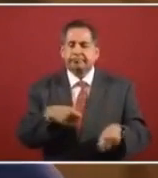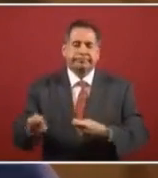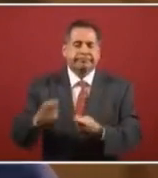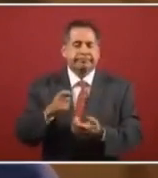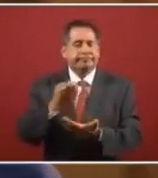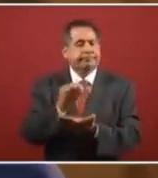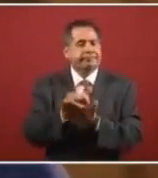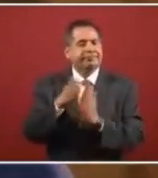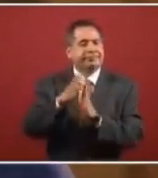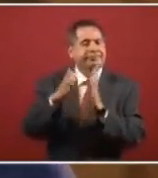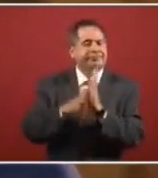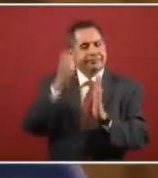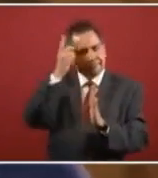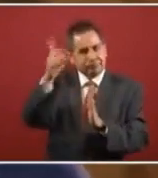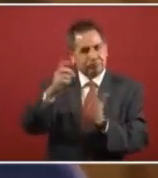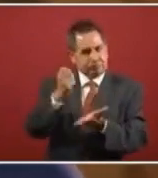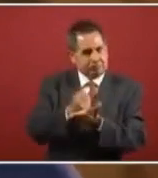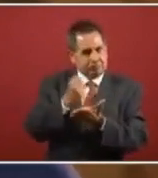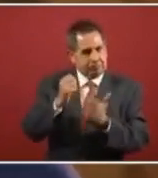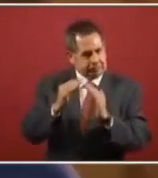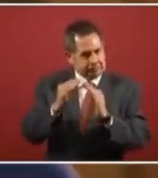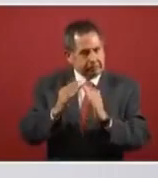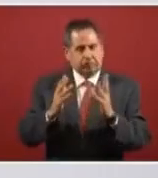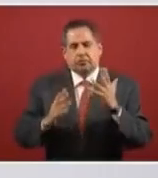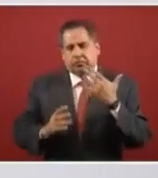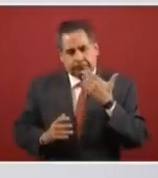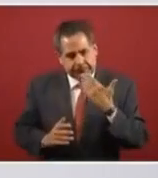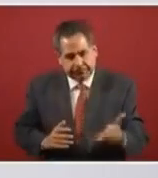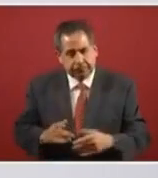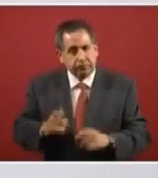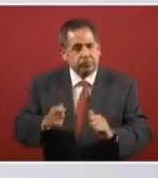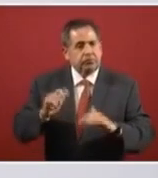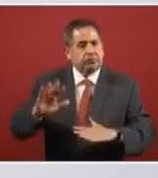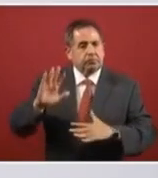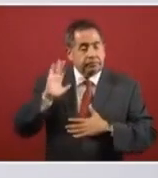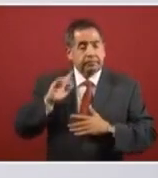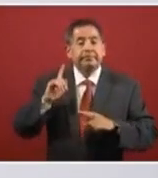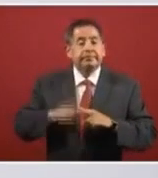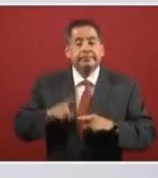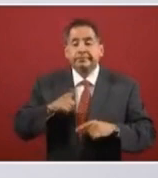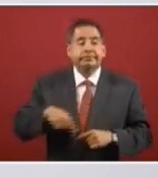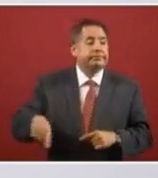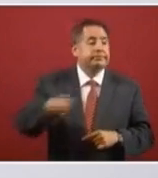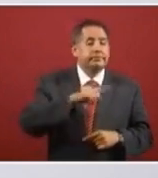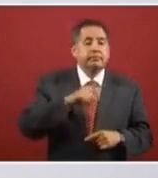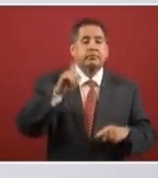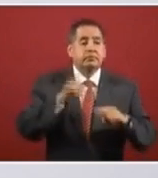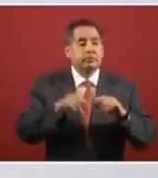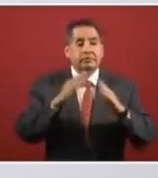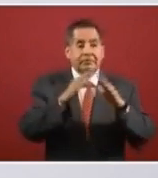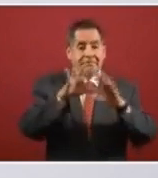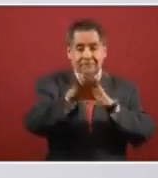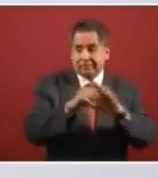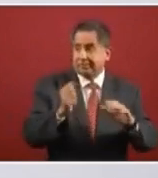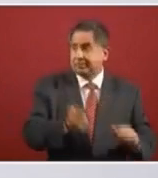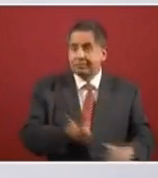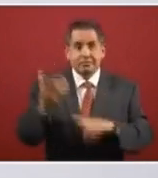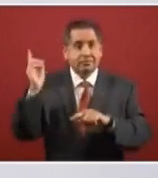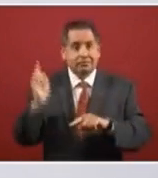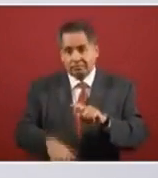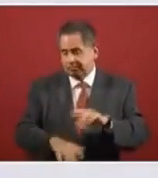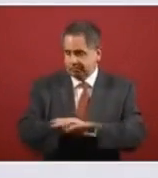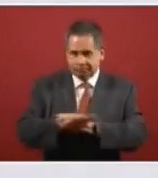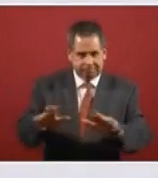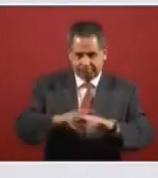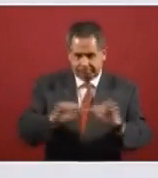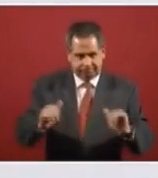get their titles and in the same way we've done that commitment that no one will be thrown